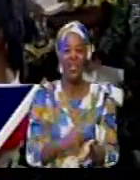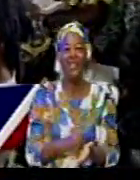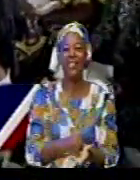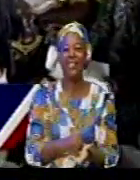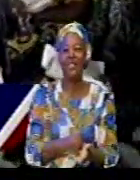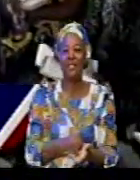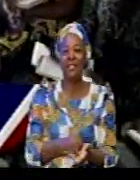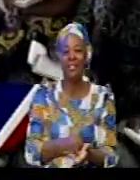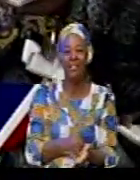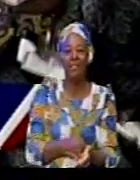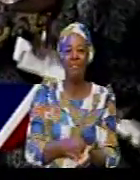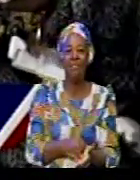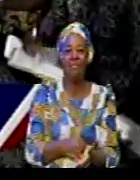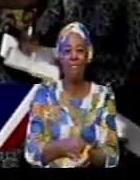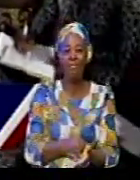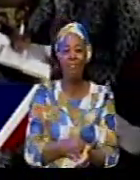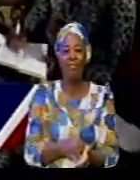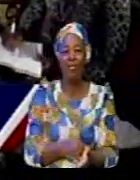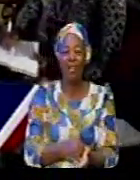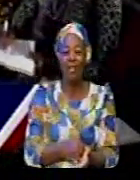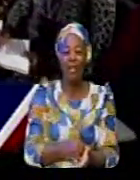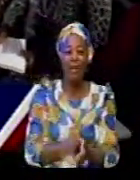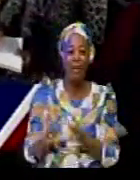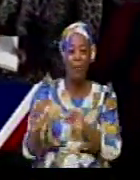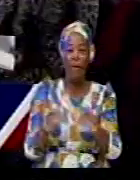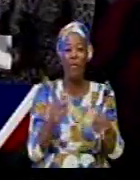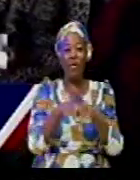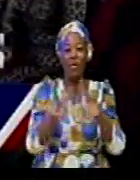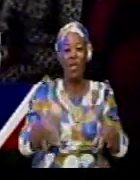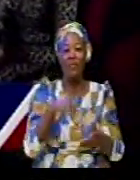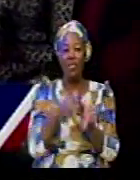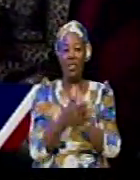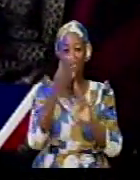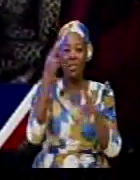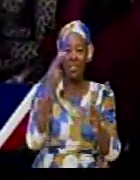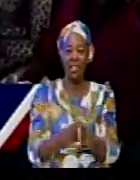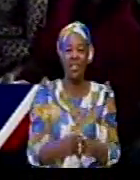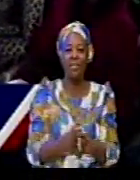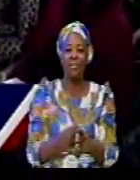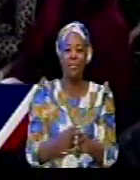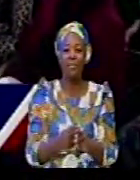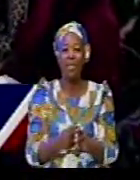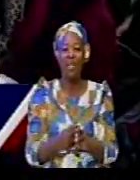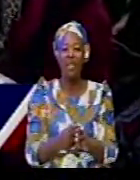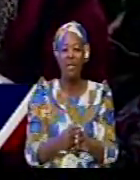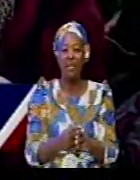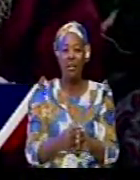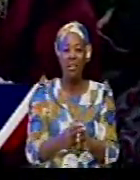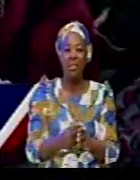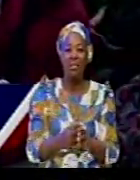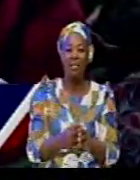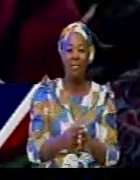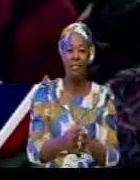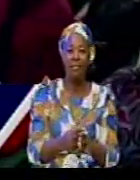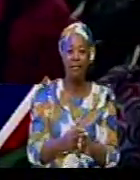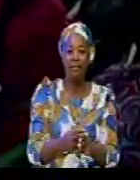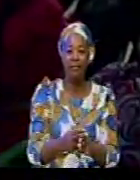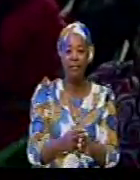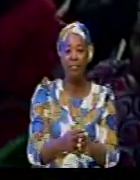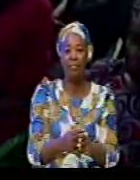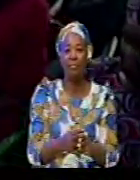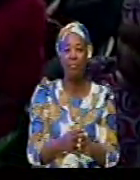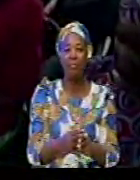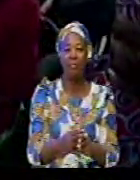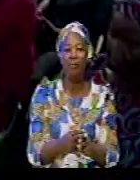I will hasten my word to perform it. Performance in your life from